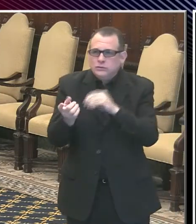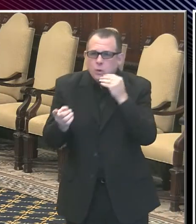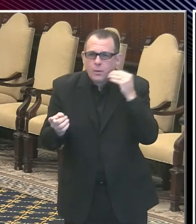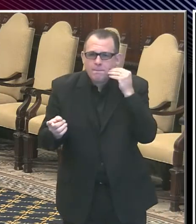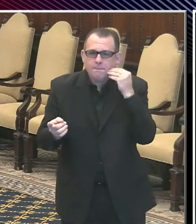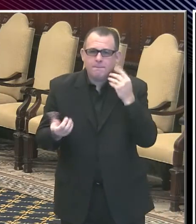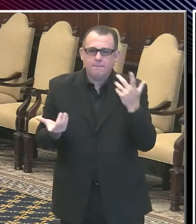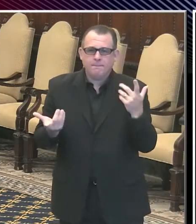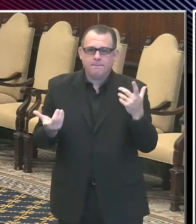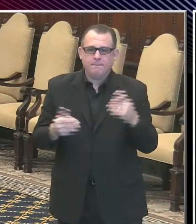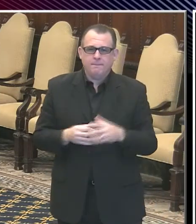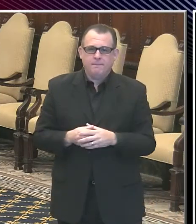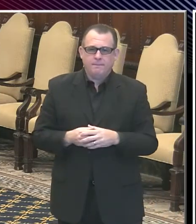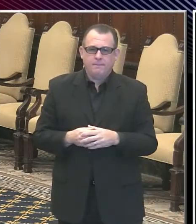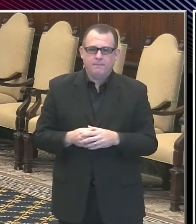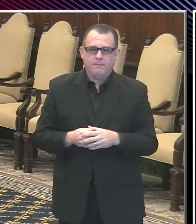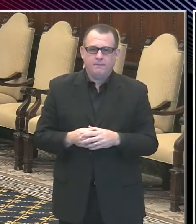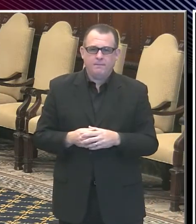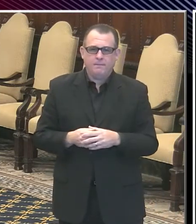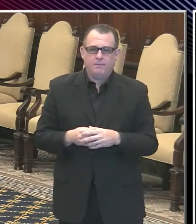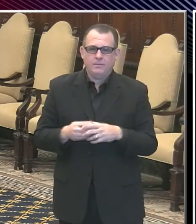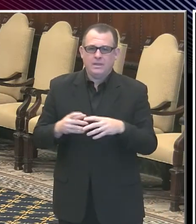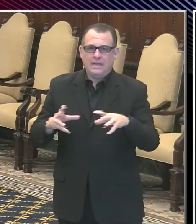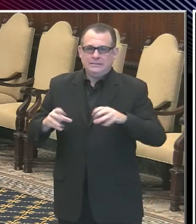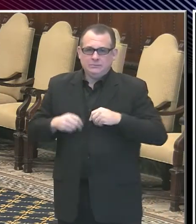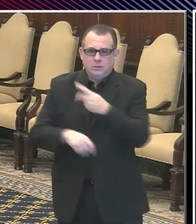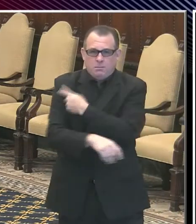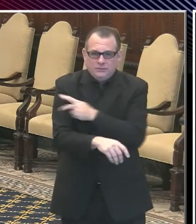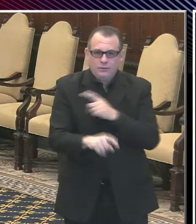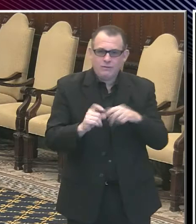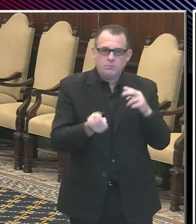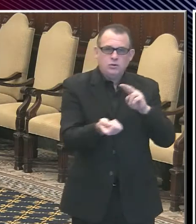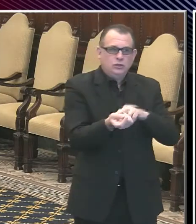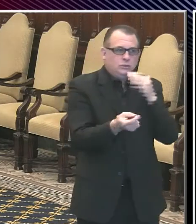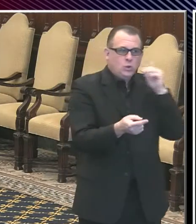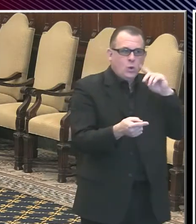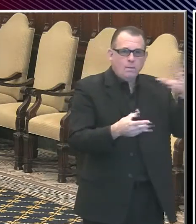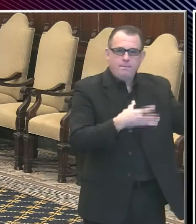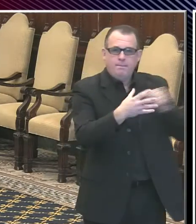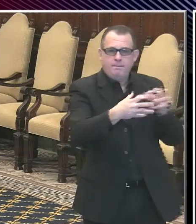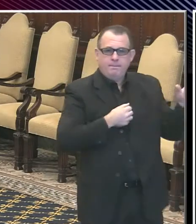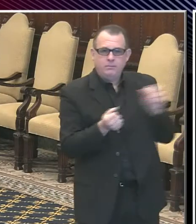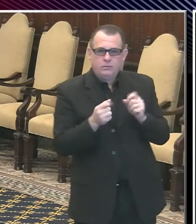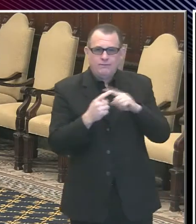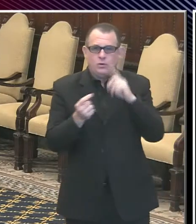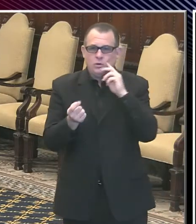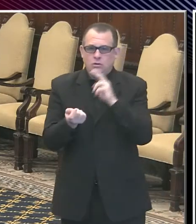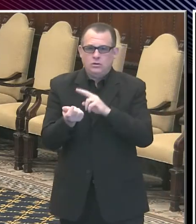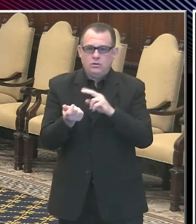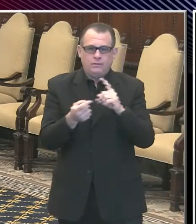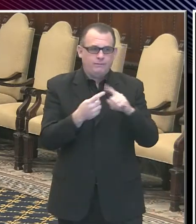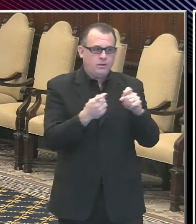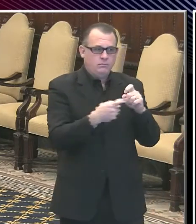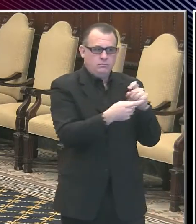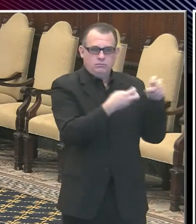from hospitals with COVID-19, and that may have advanced the spread. Can you speak to that in some way, unless I'm wrong on